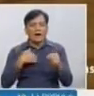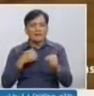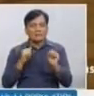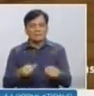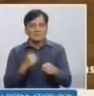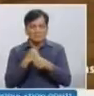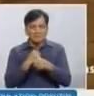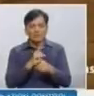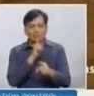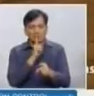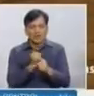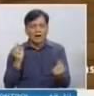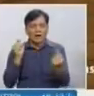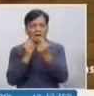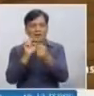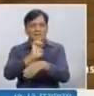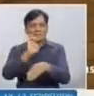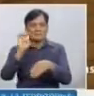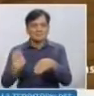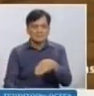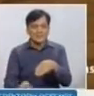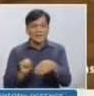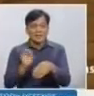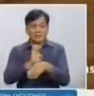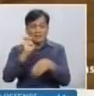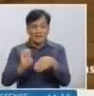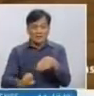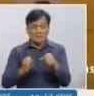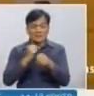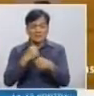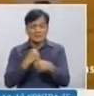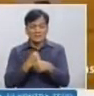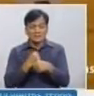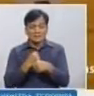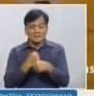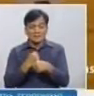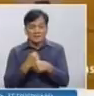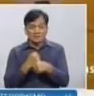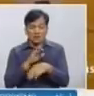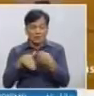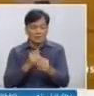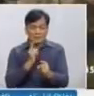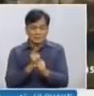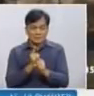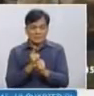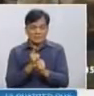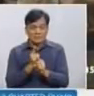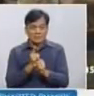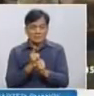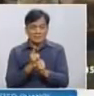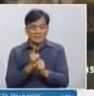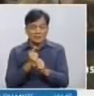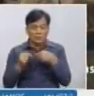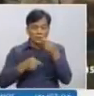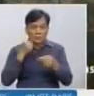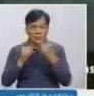to keep doing so until the end. If the end brings me out all right, what has been